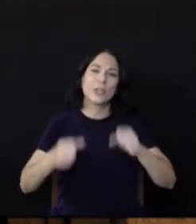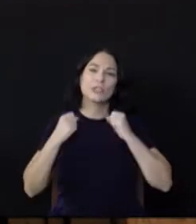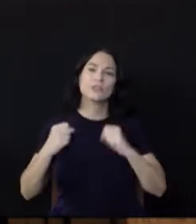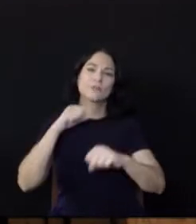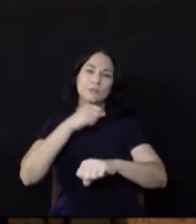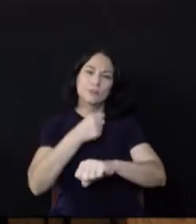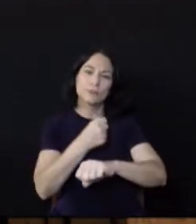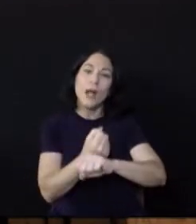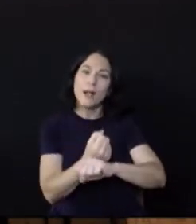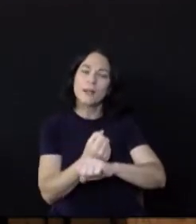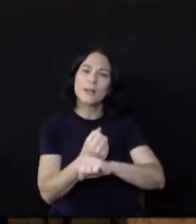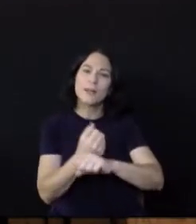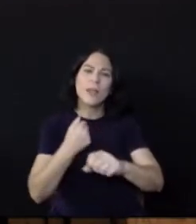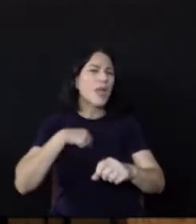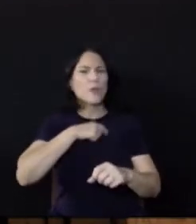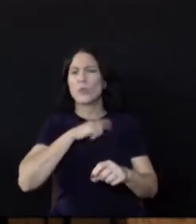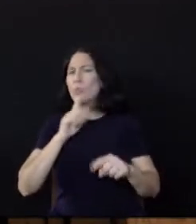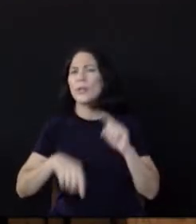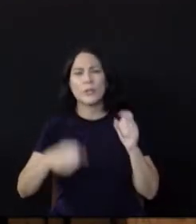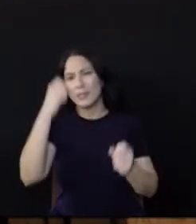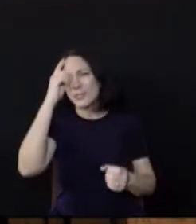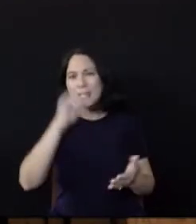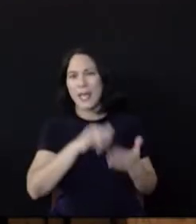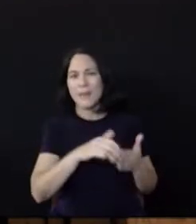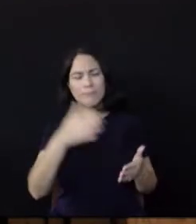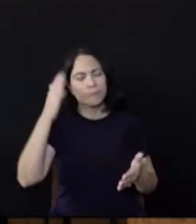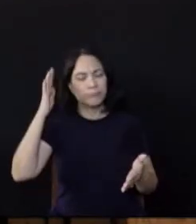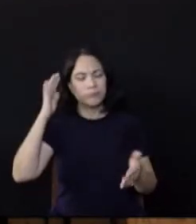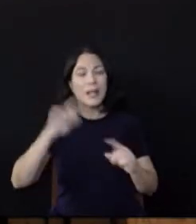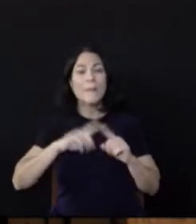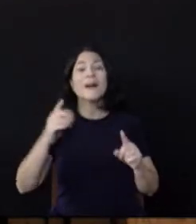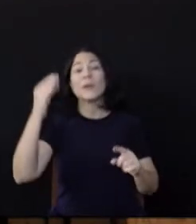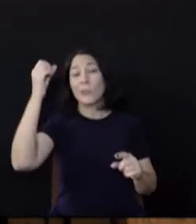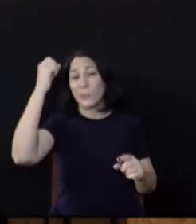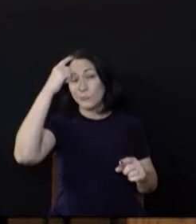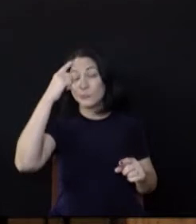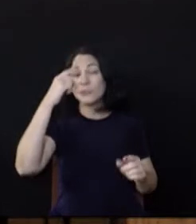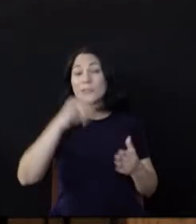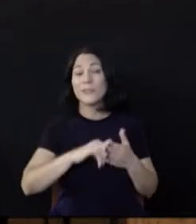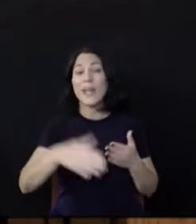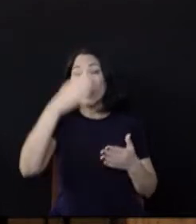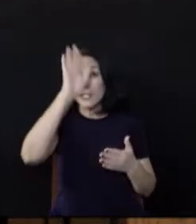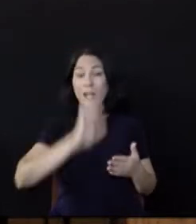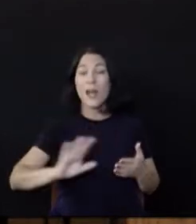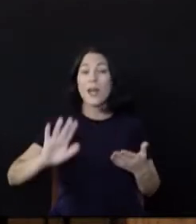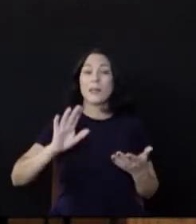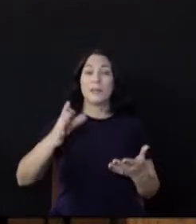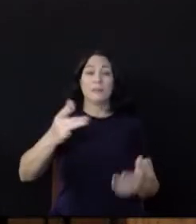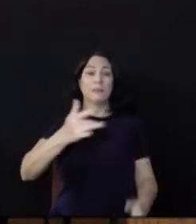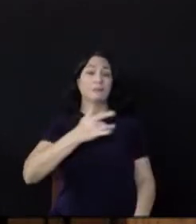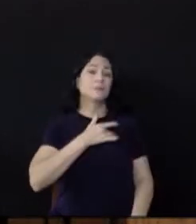couldn't understand much of what was happening at the time, we knew that some way, somehow, God had gotten a hold of us.